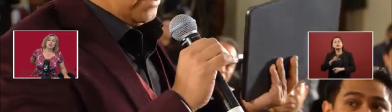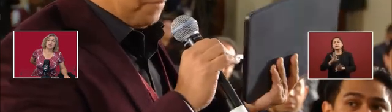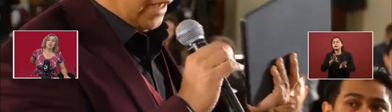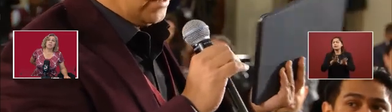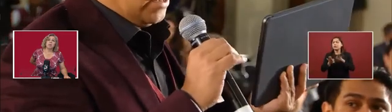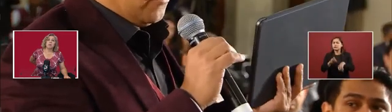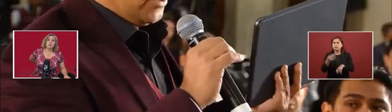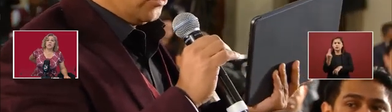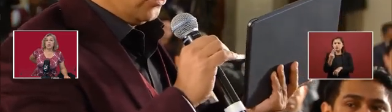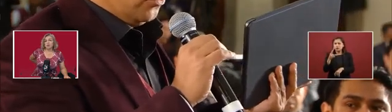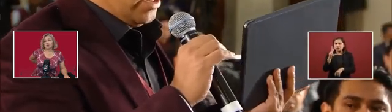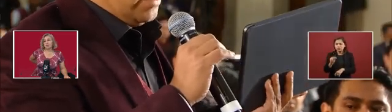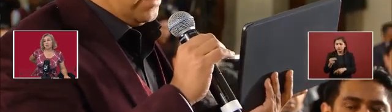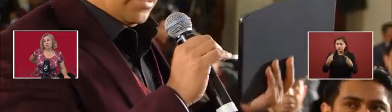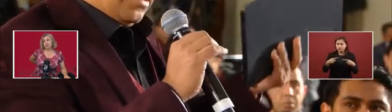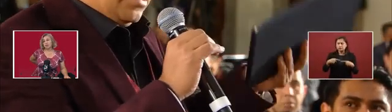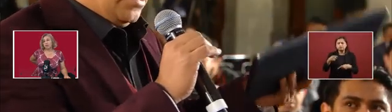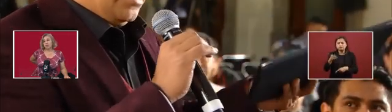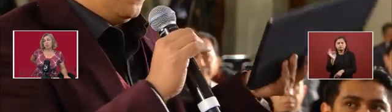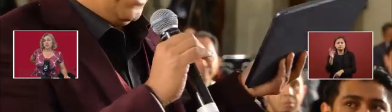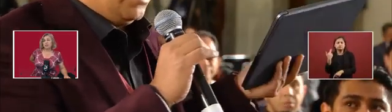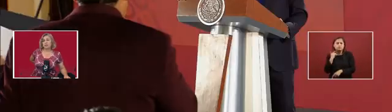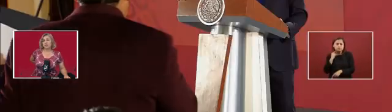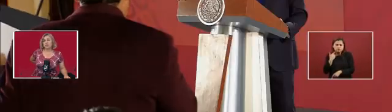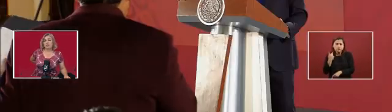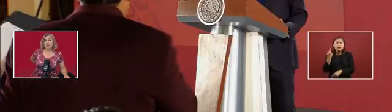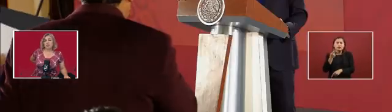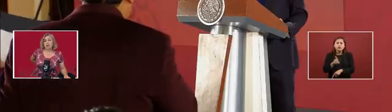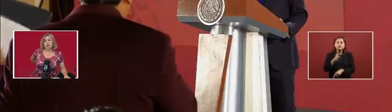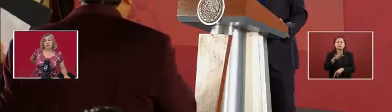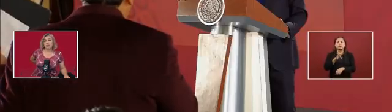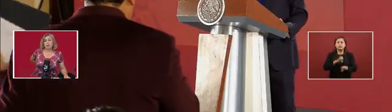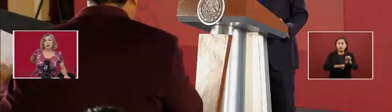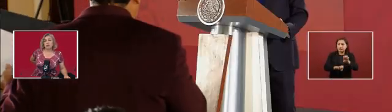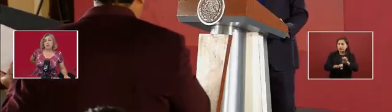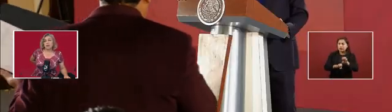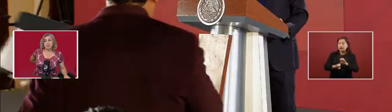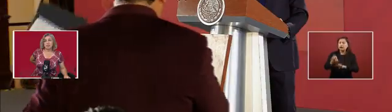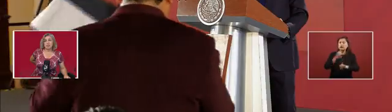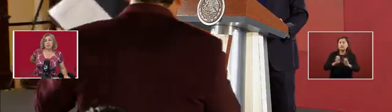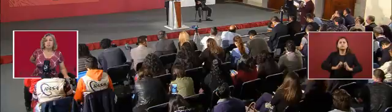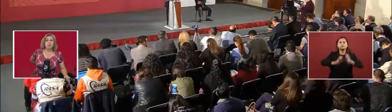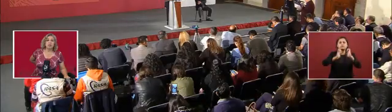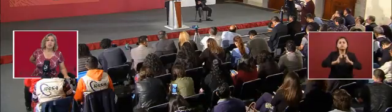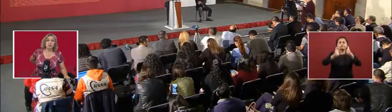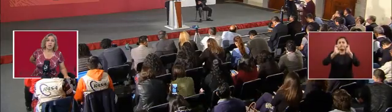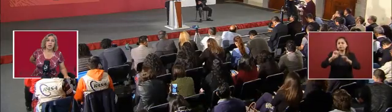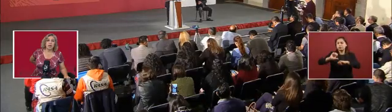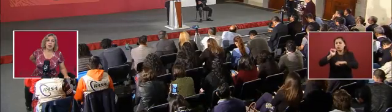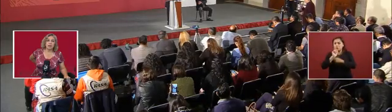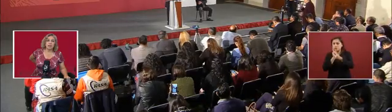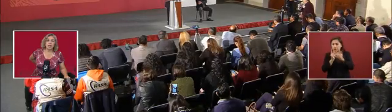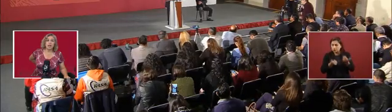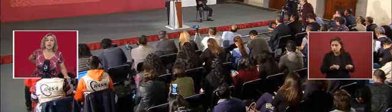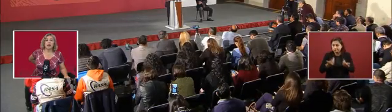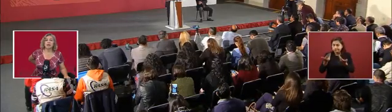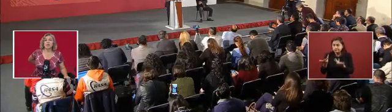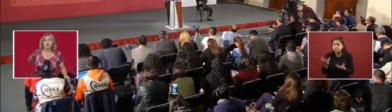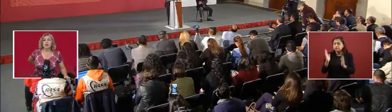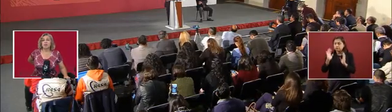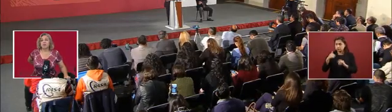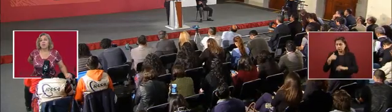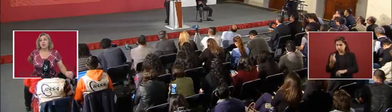people. ¿Y a quién se atiende And, primero? and who do we attend first? The poor. Entonces, So this